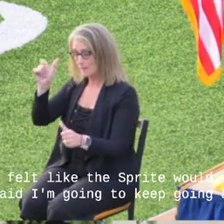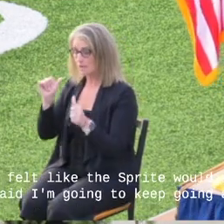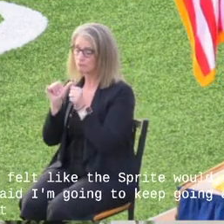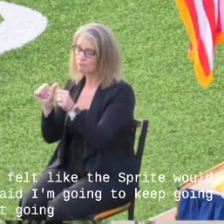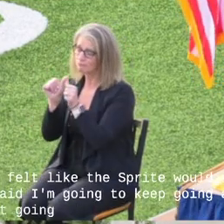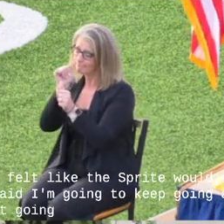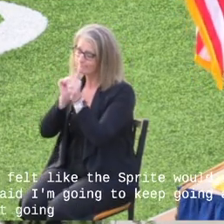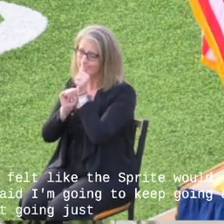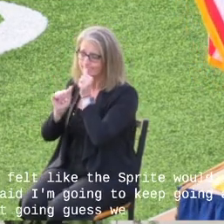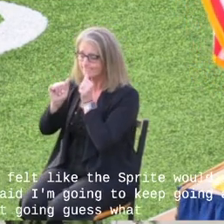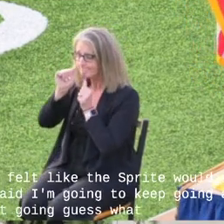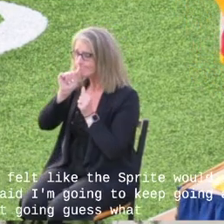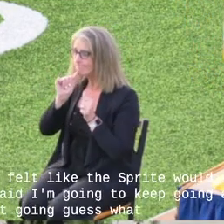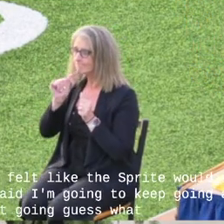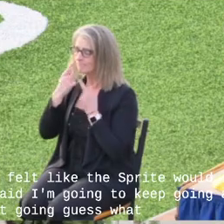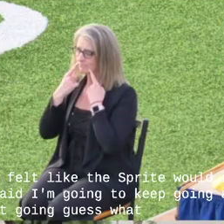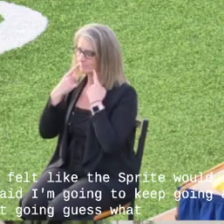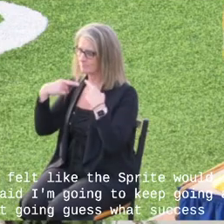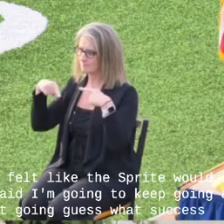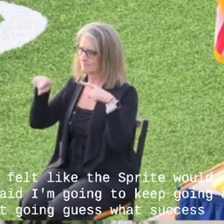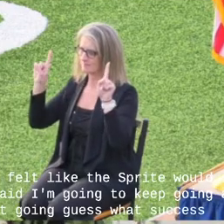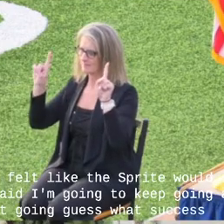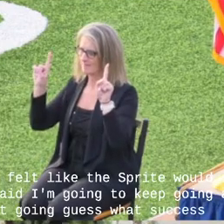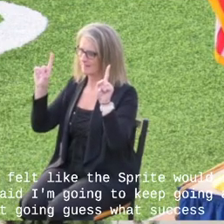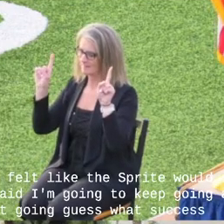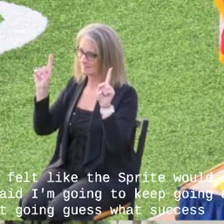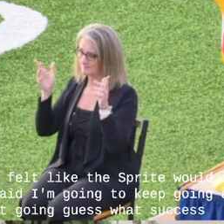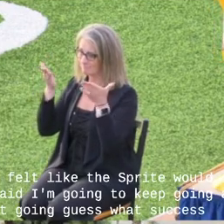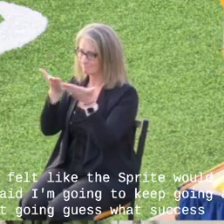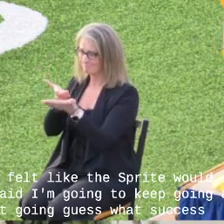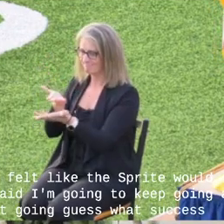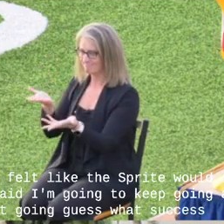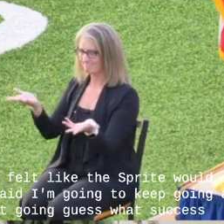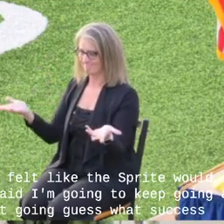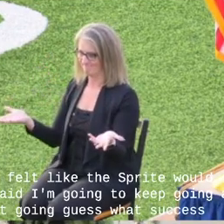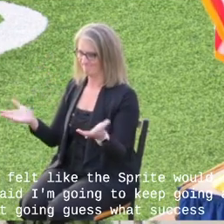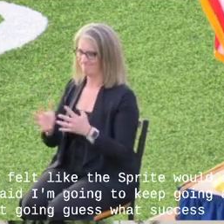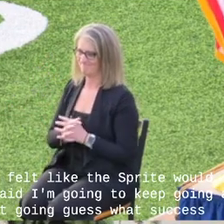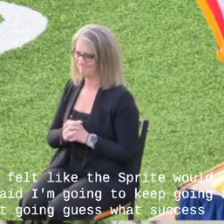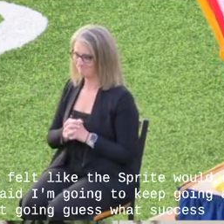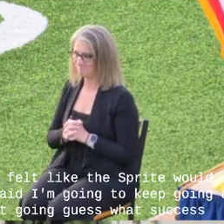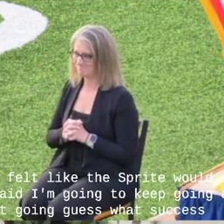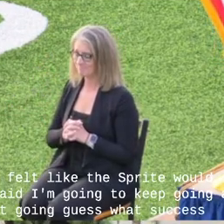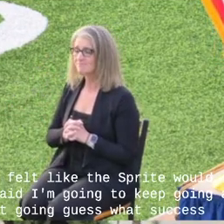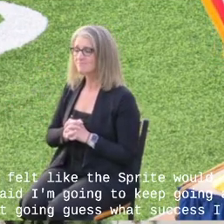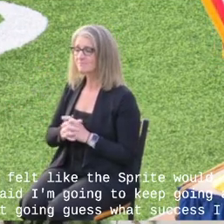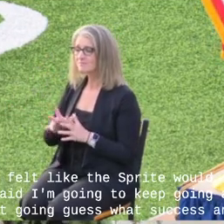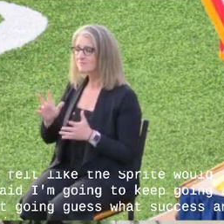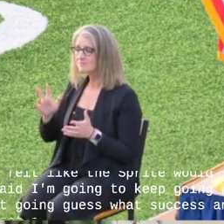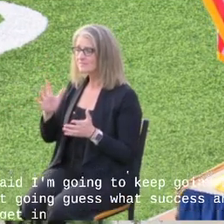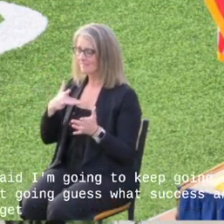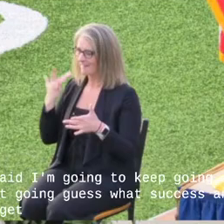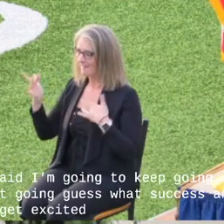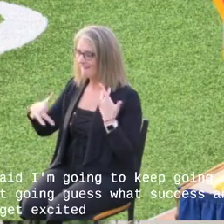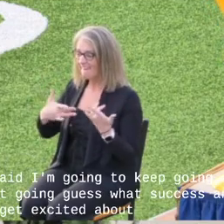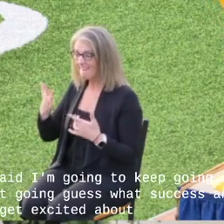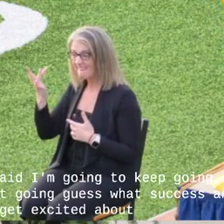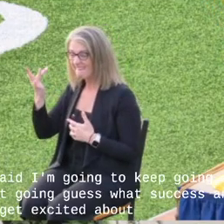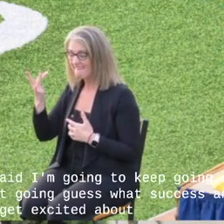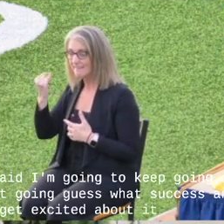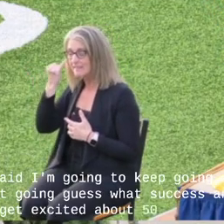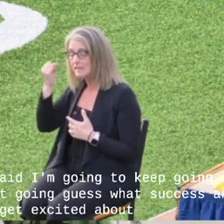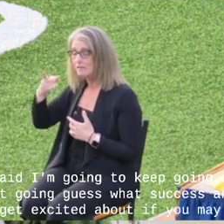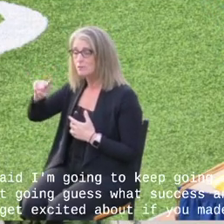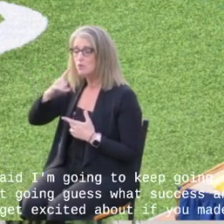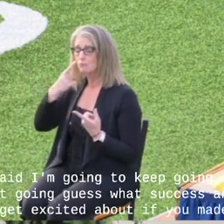kept going, guess what? Success is at your hands. And this is what I get excited about. If